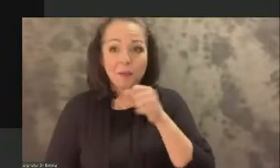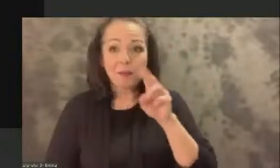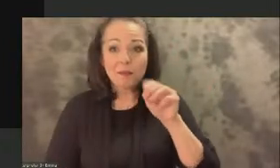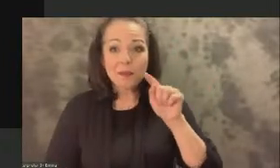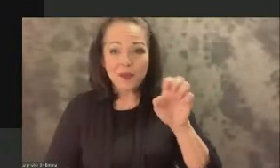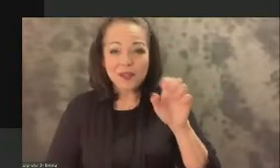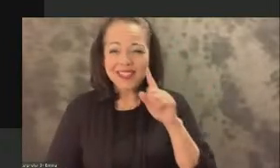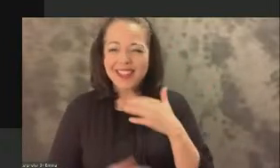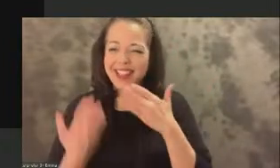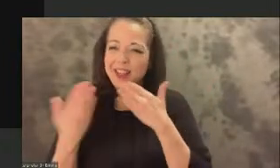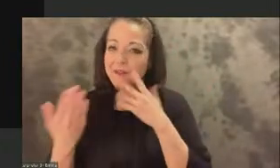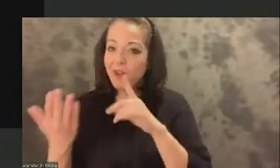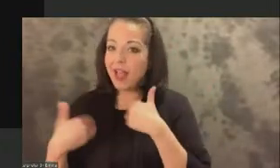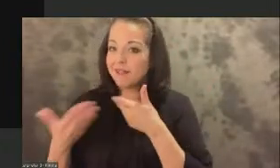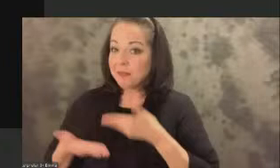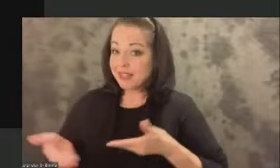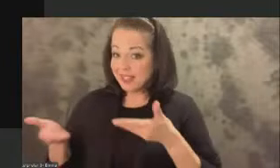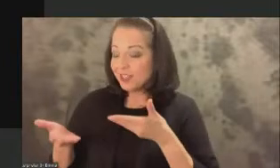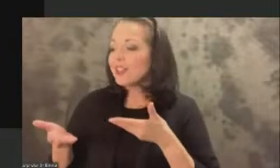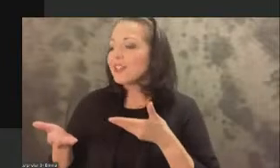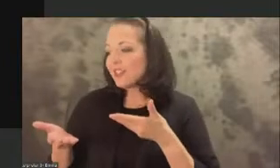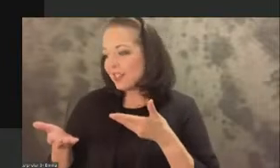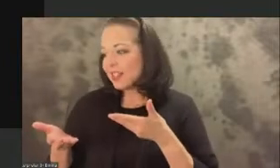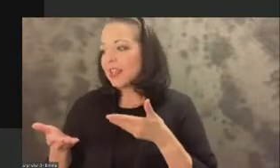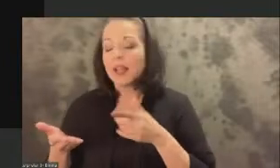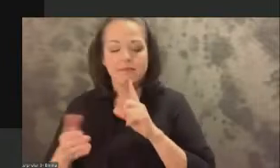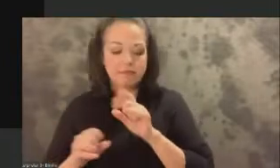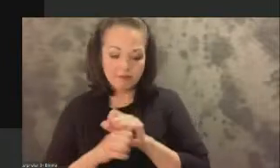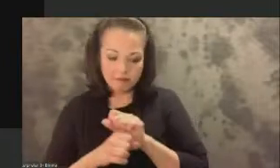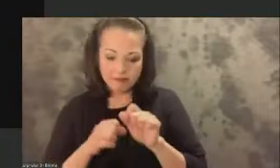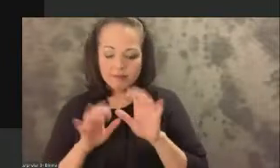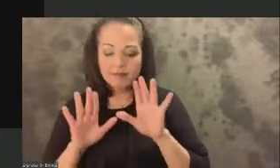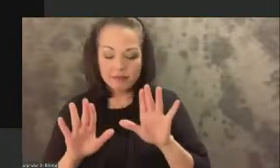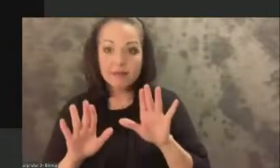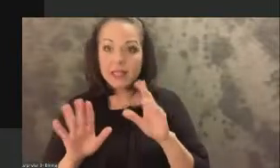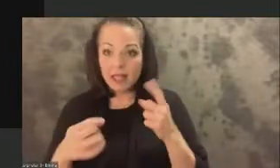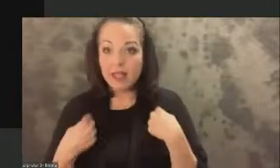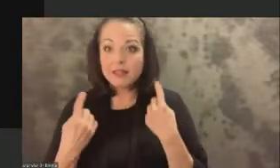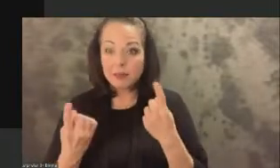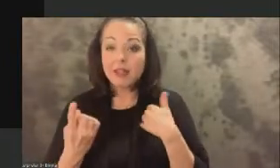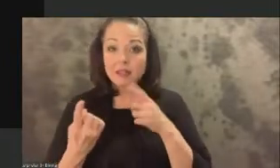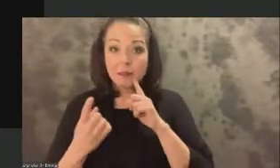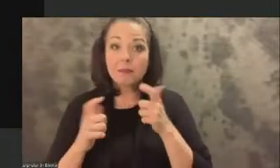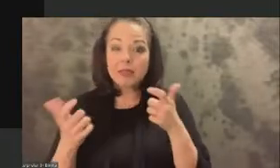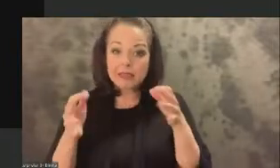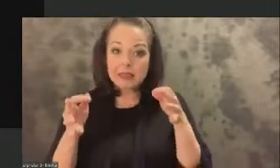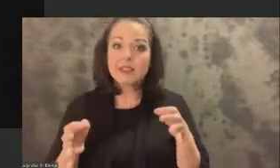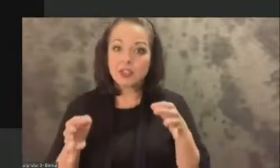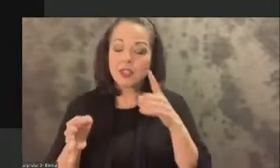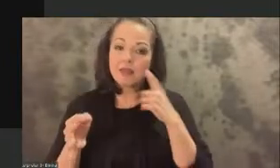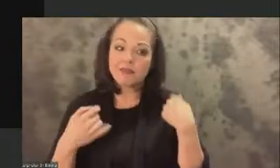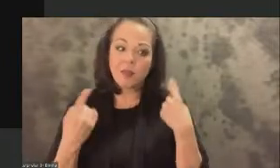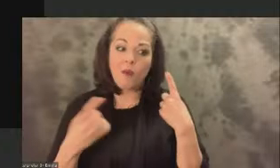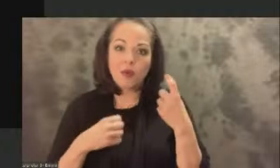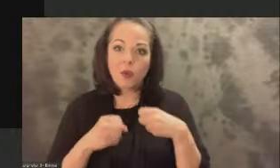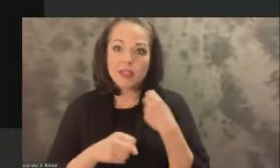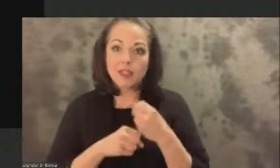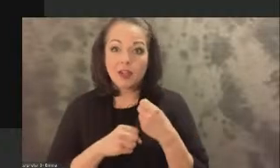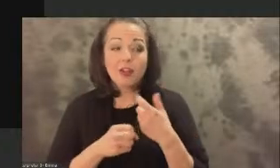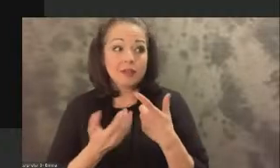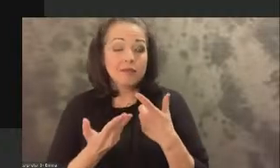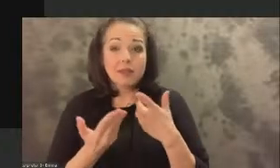you for having me. And indeed, it was a big decision over a year ago to come